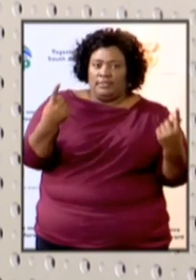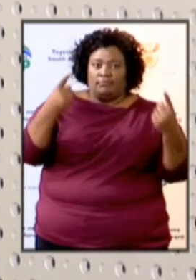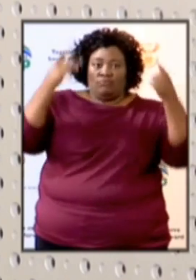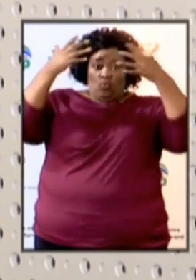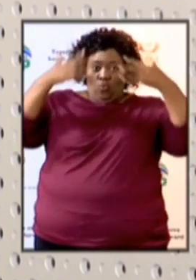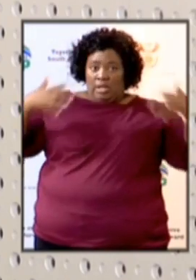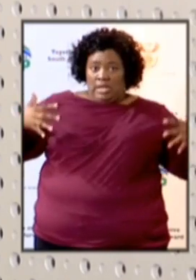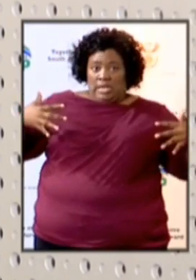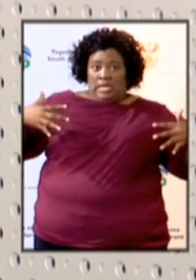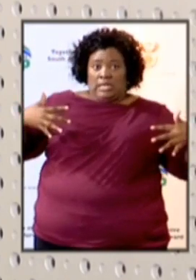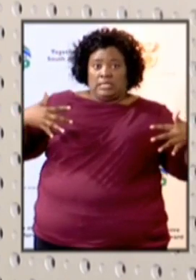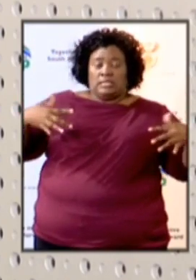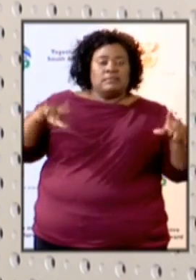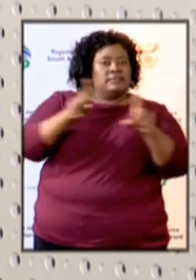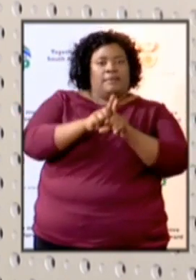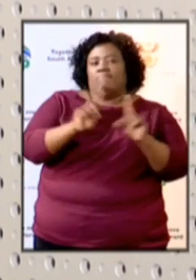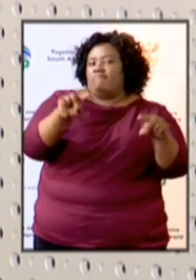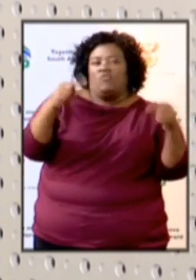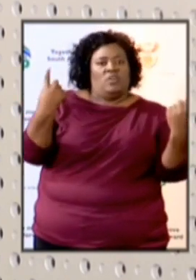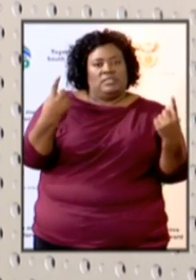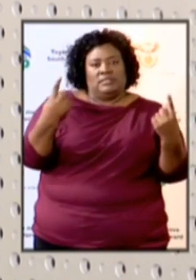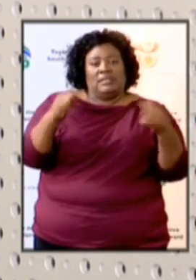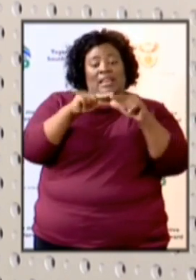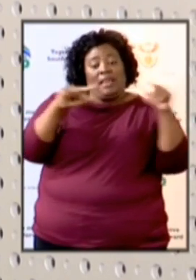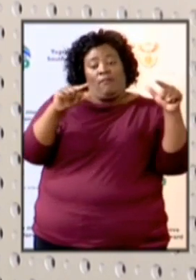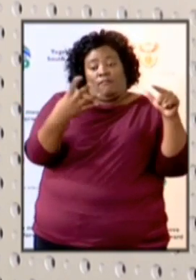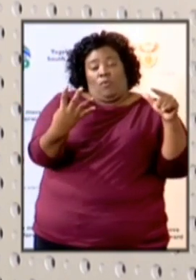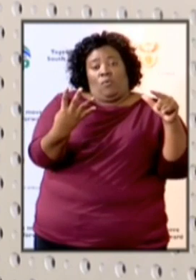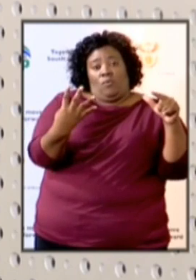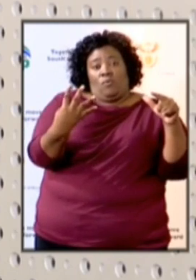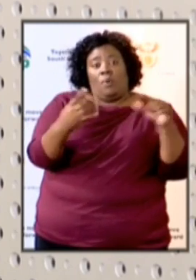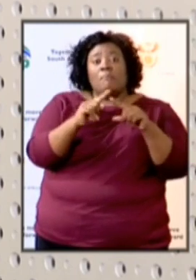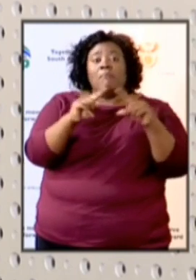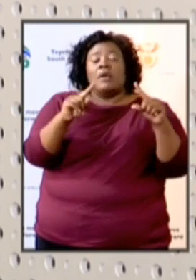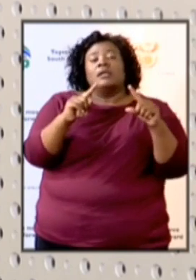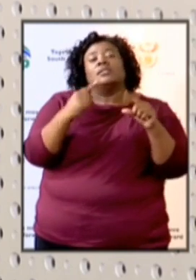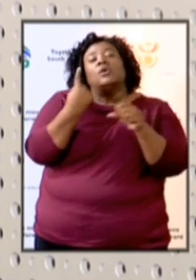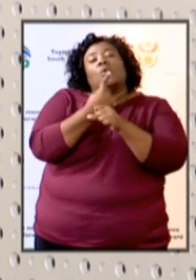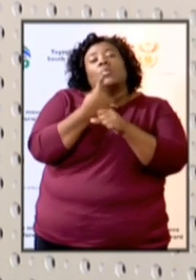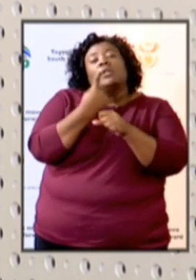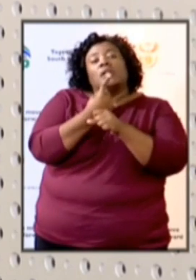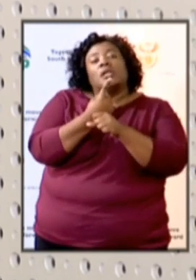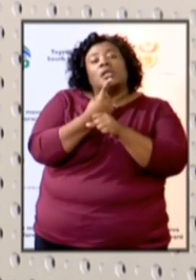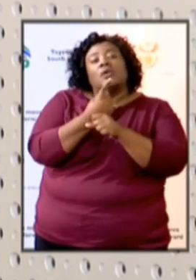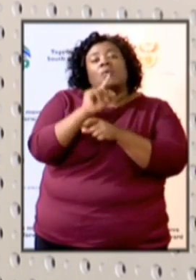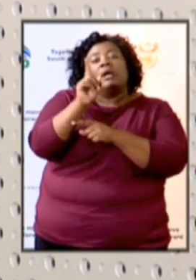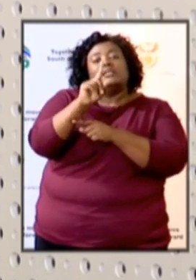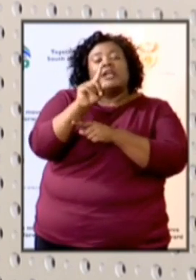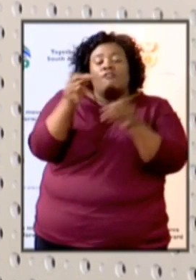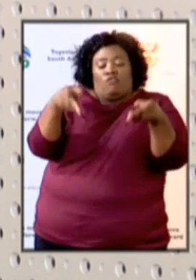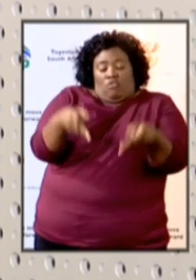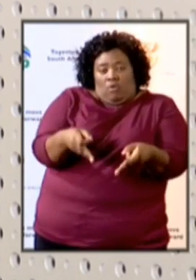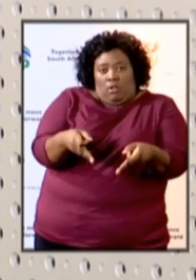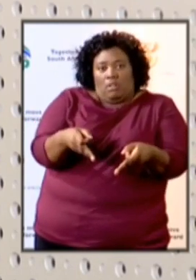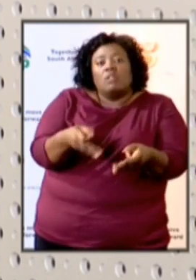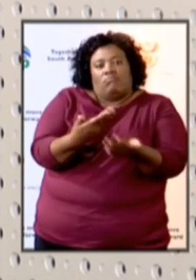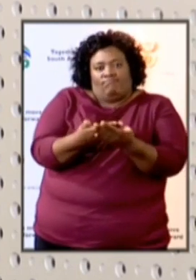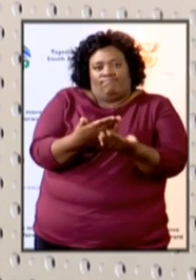still out in level four. The only exception is still the funerals.